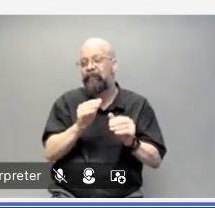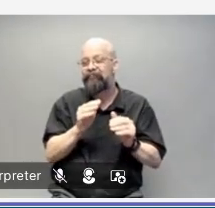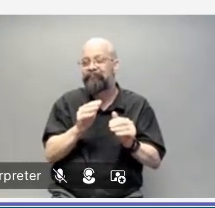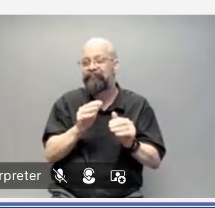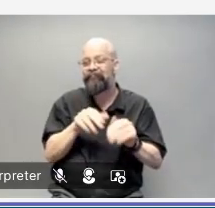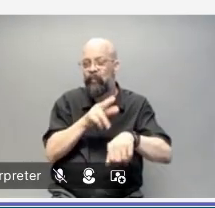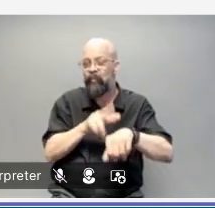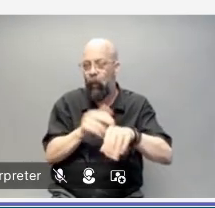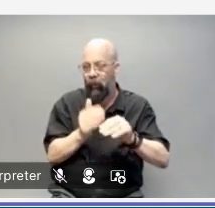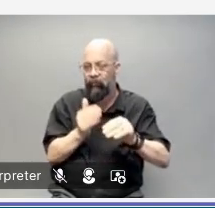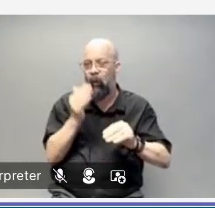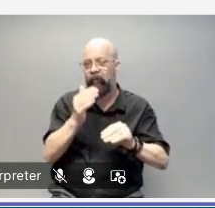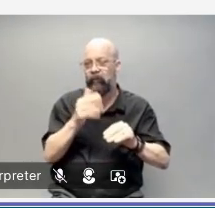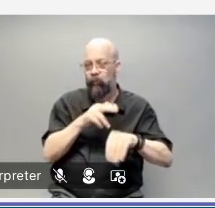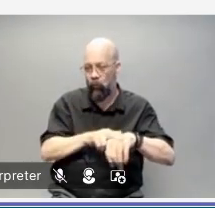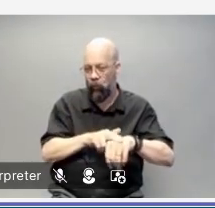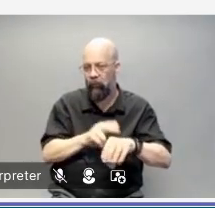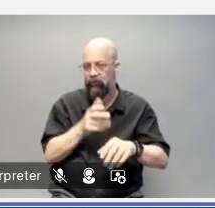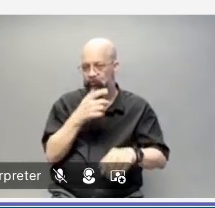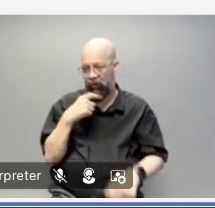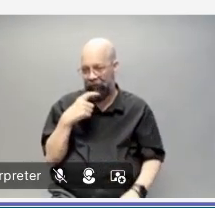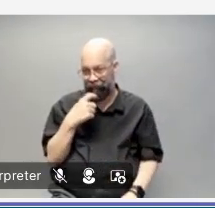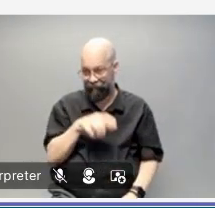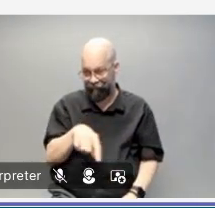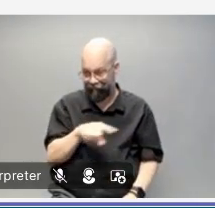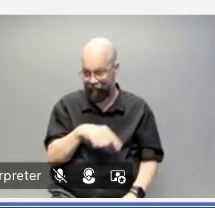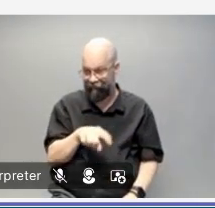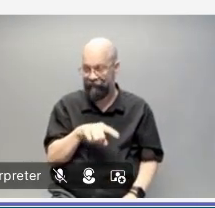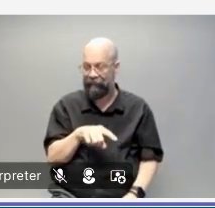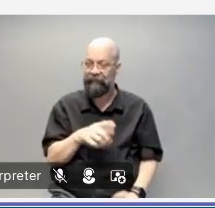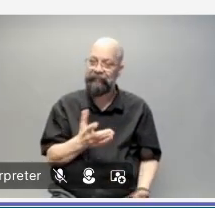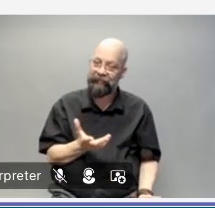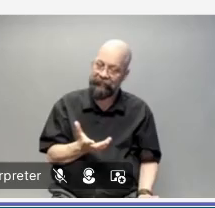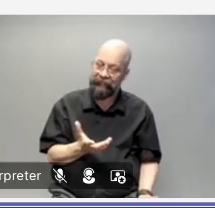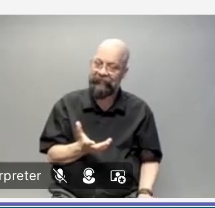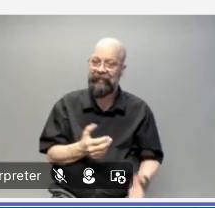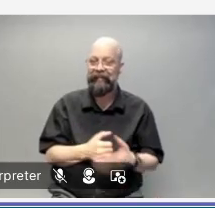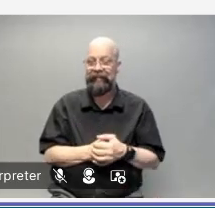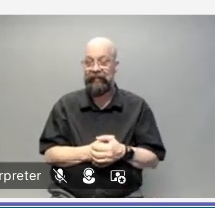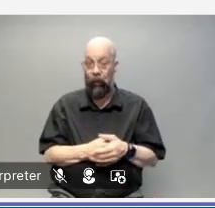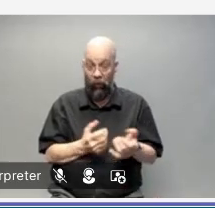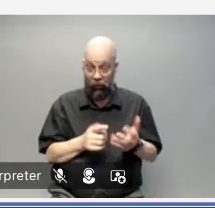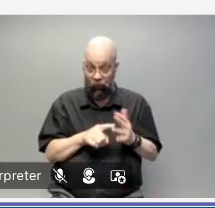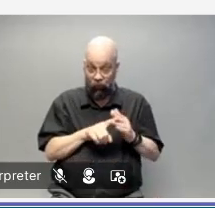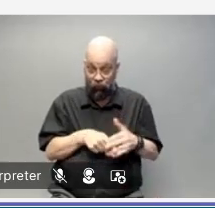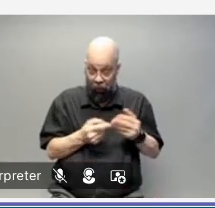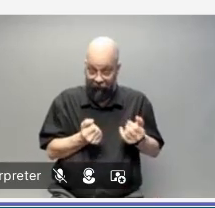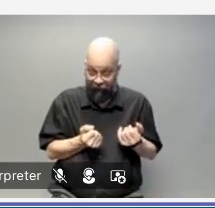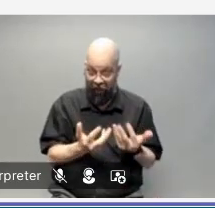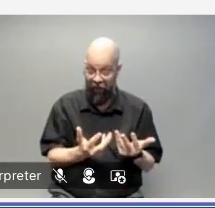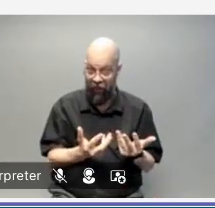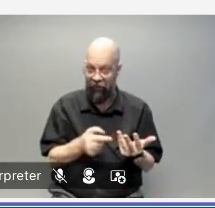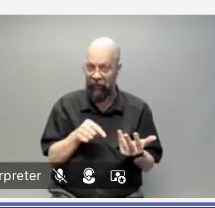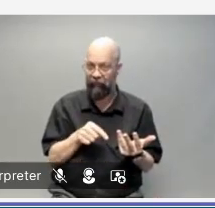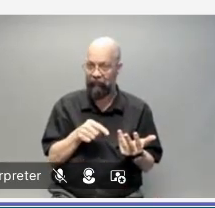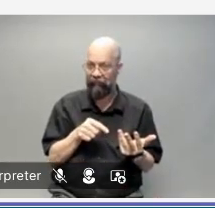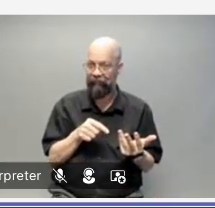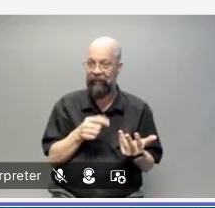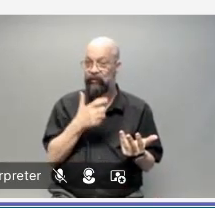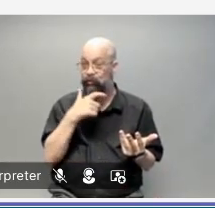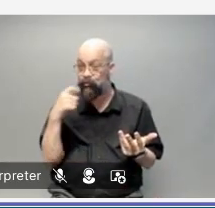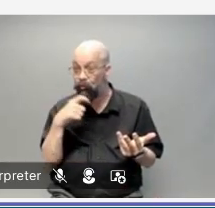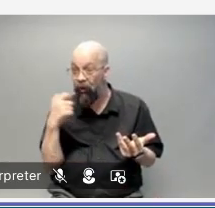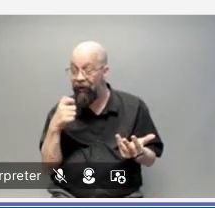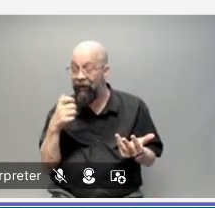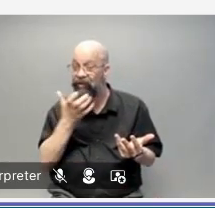extreme weather to get these fires going, and so we've seen just based on the dry fuels, we've seen a ramp